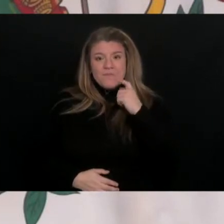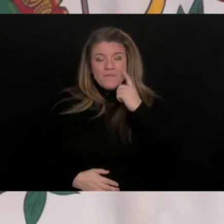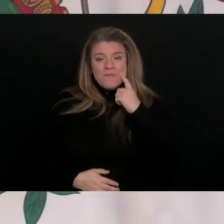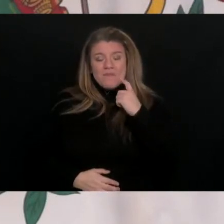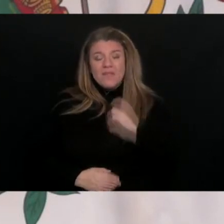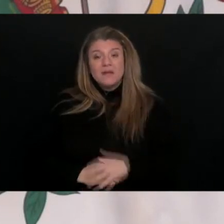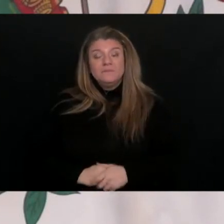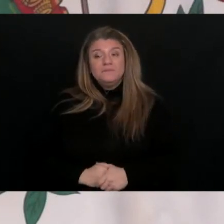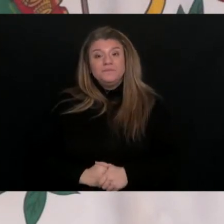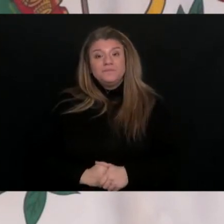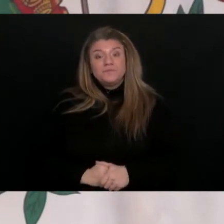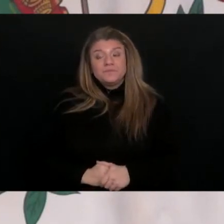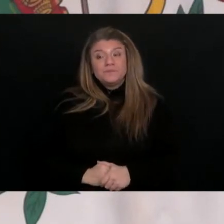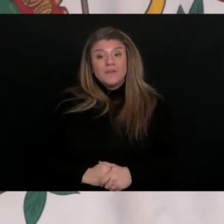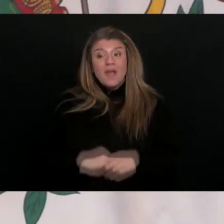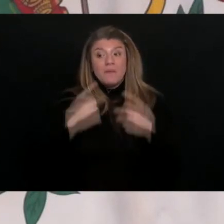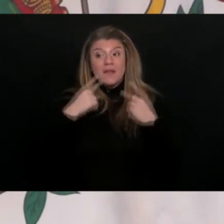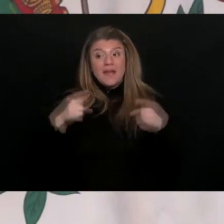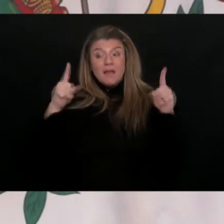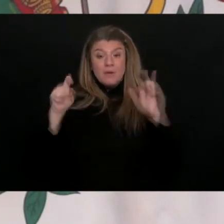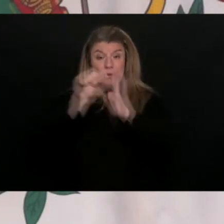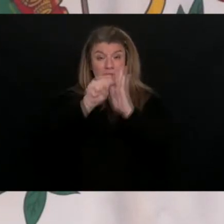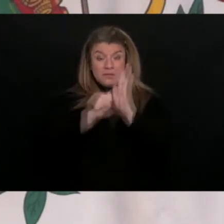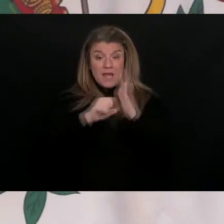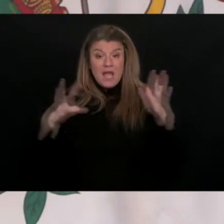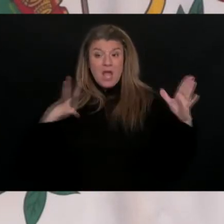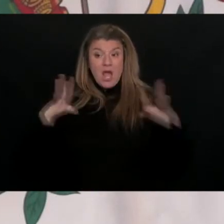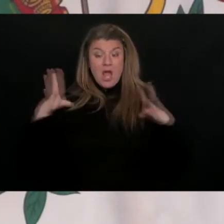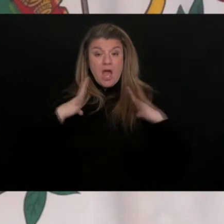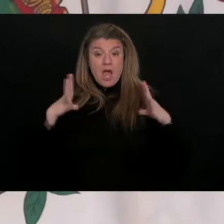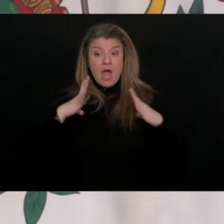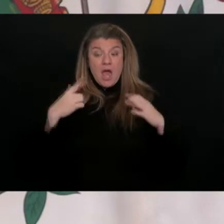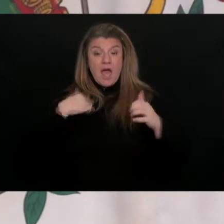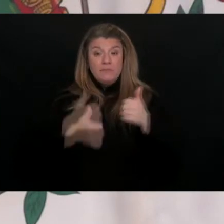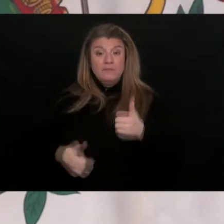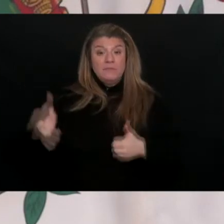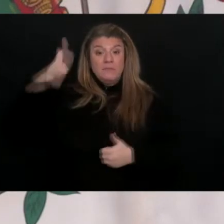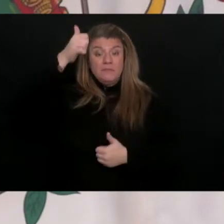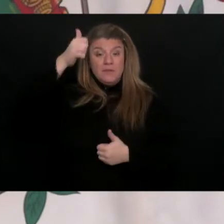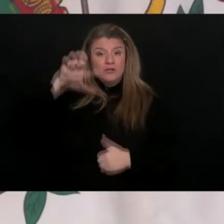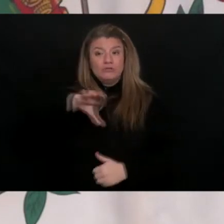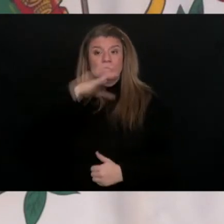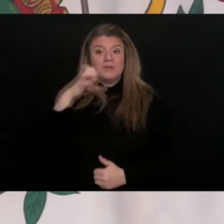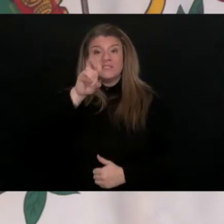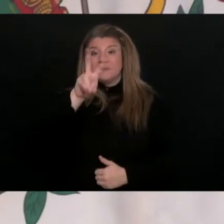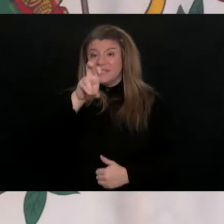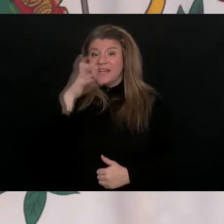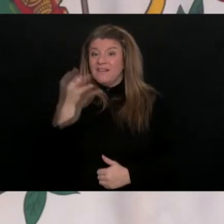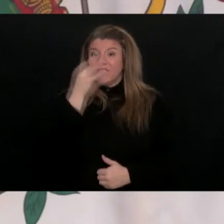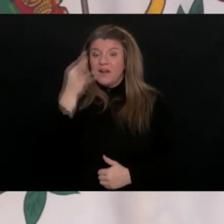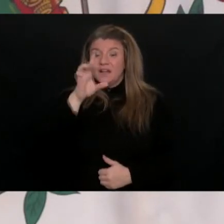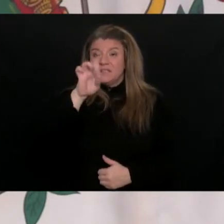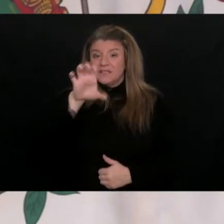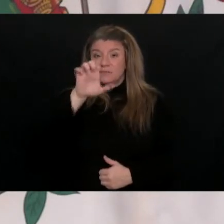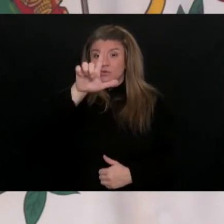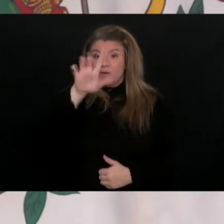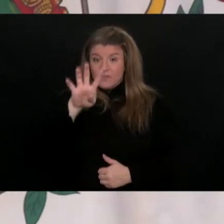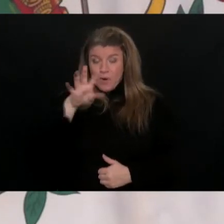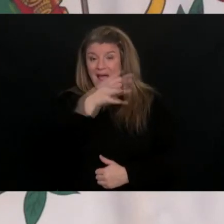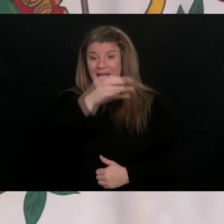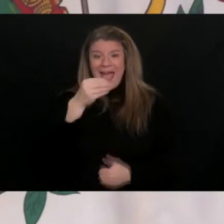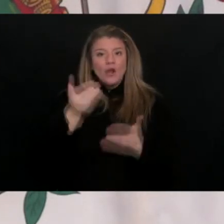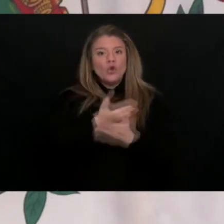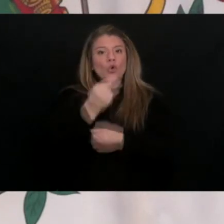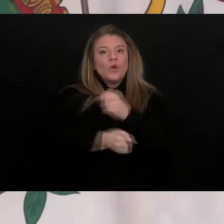Just an announcement, our state holidays, I'm issuing a proclamation declaring that Christmas Eve on Friday, December 24th, and New